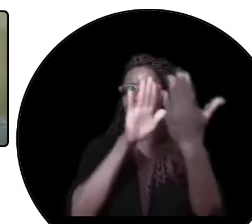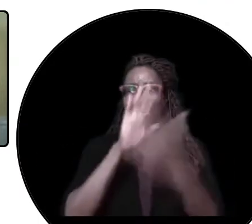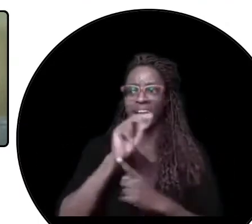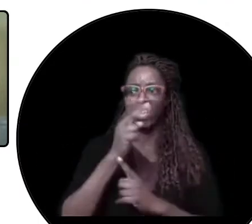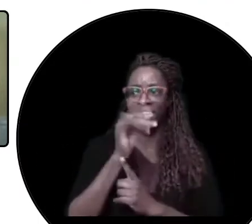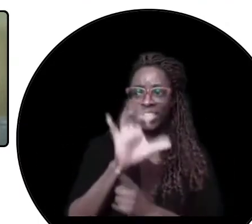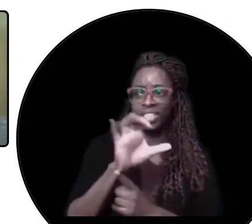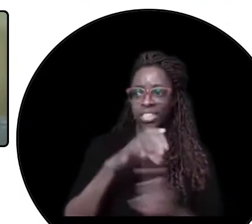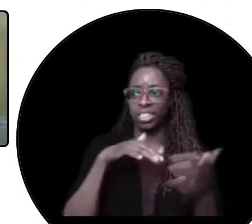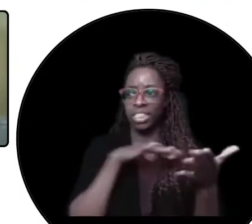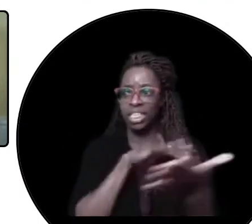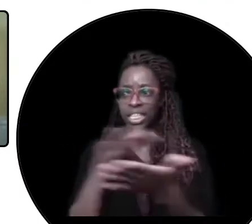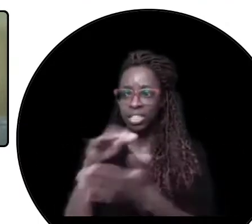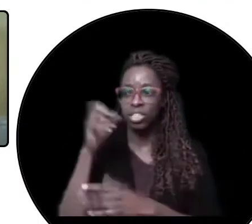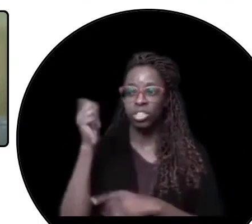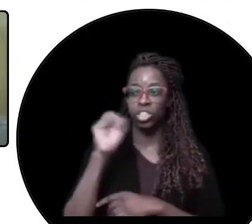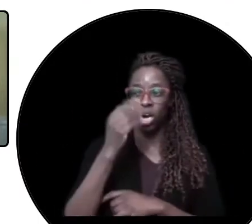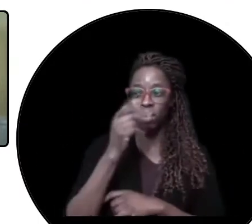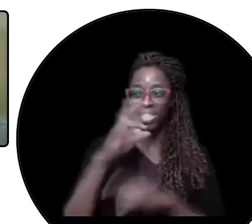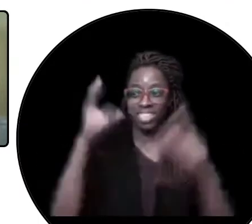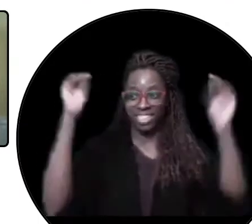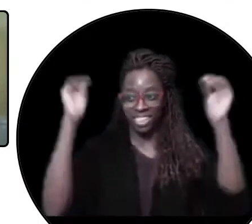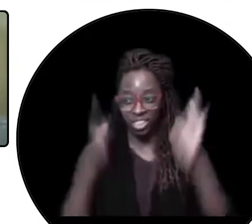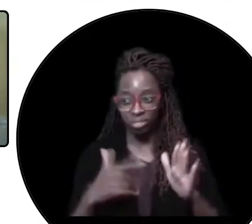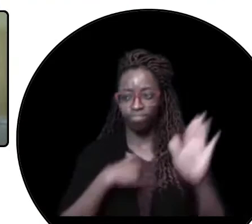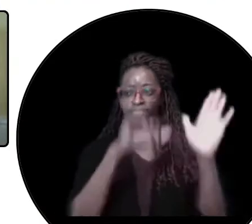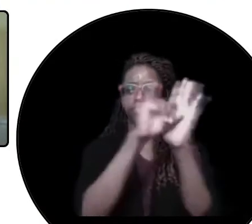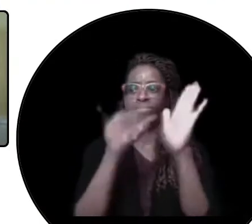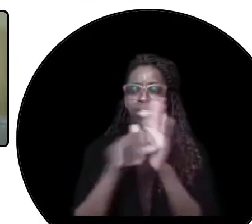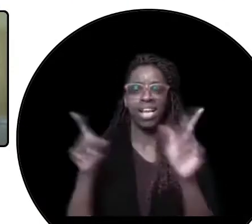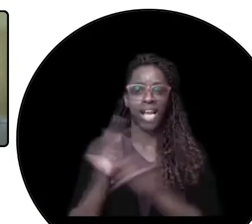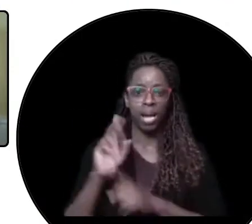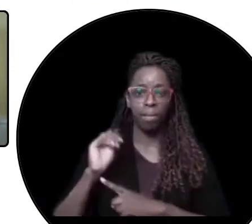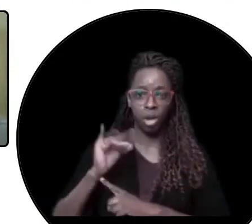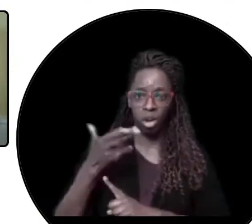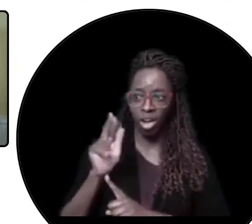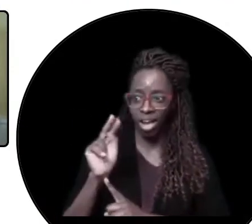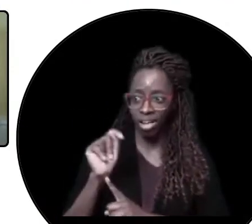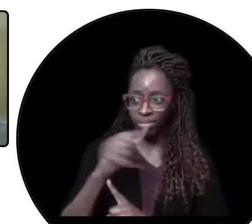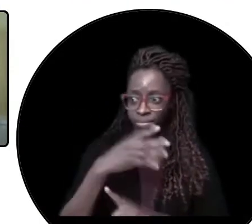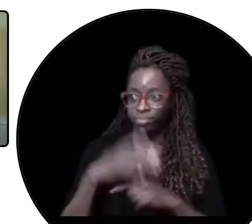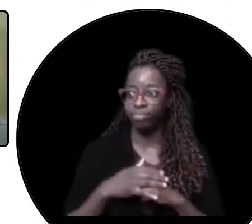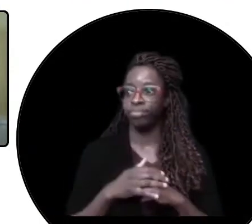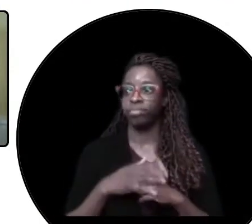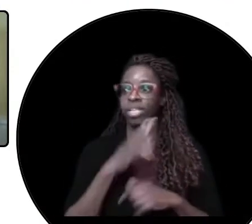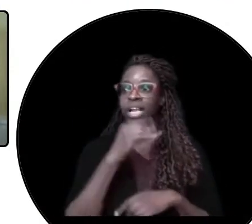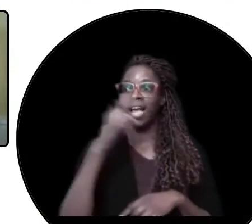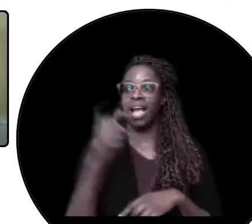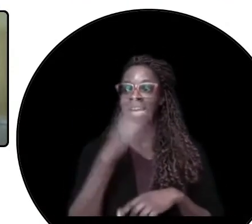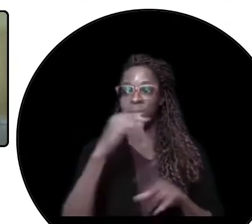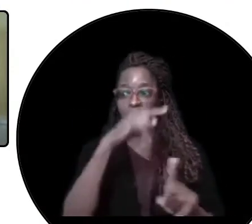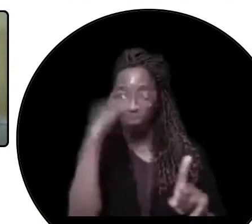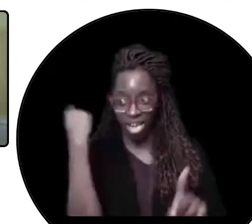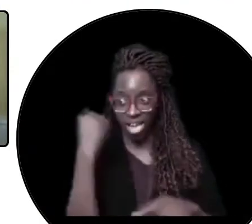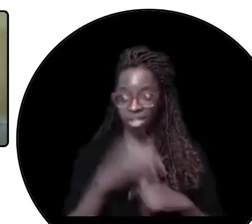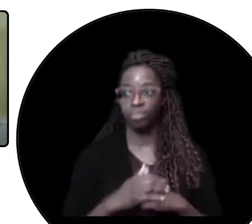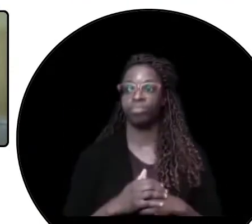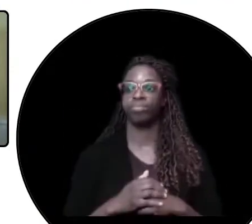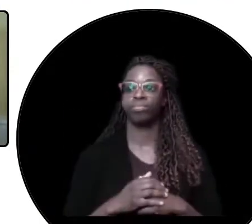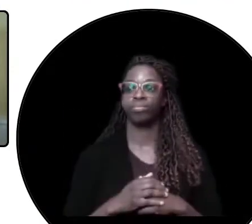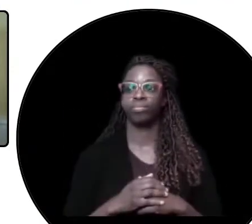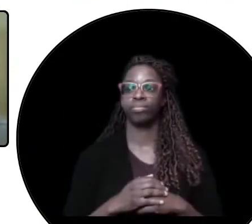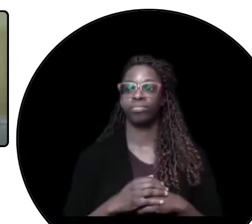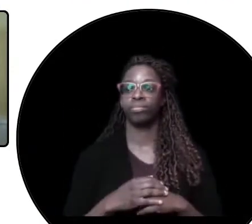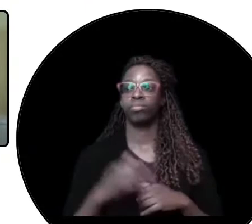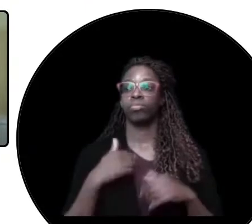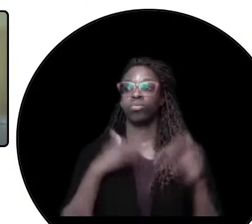small contribution to transnational struggles for justice at this moment in my life centers around abolishing the